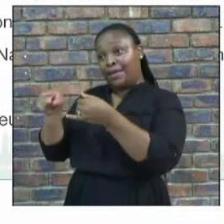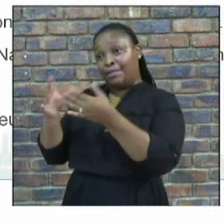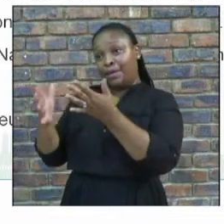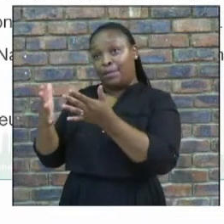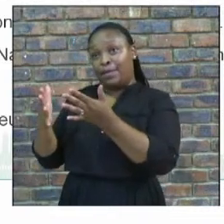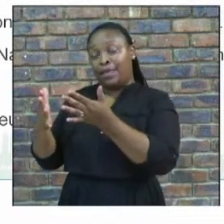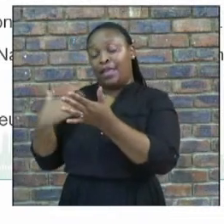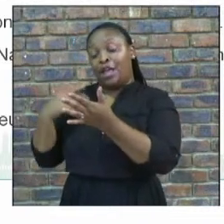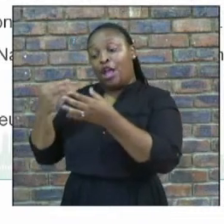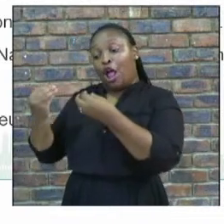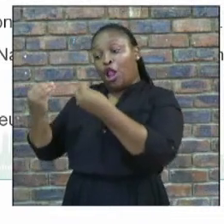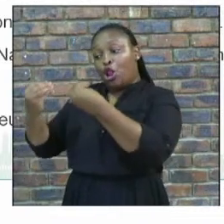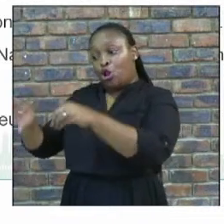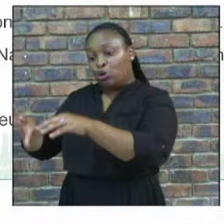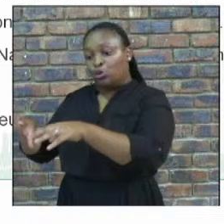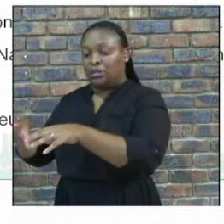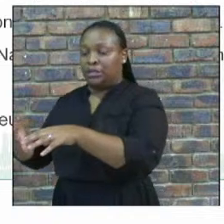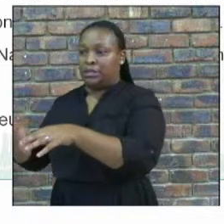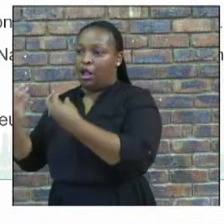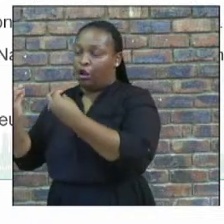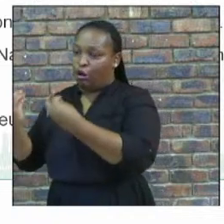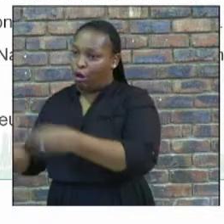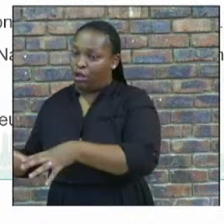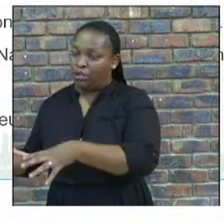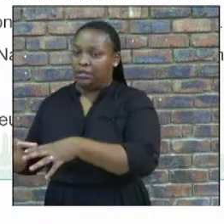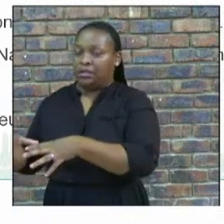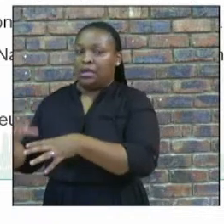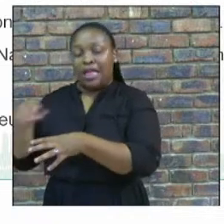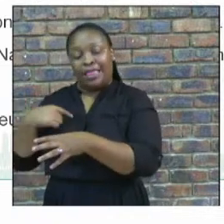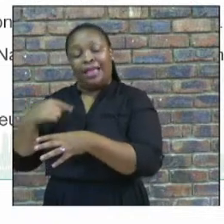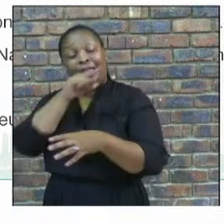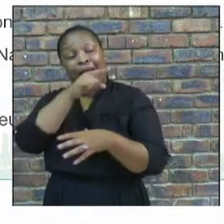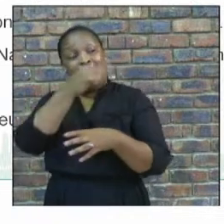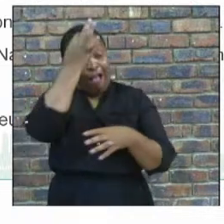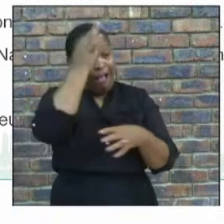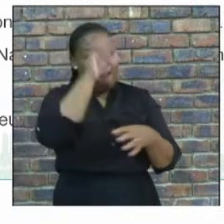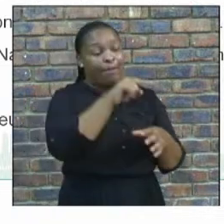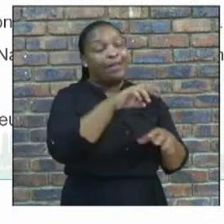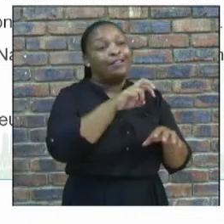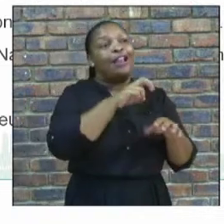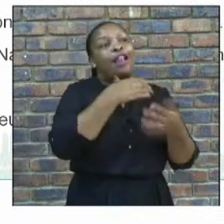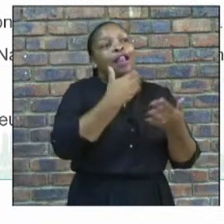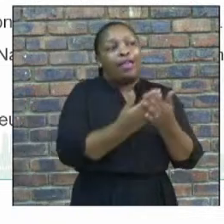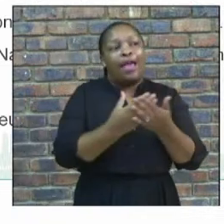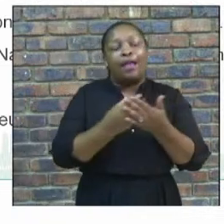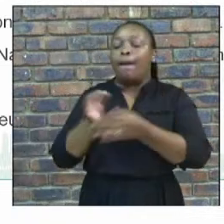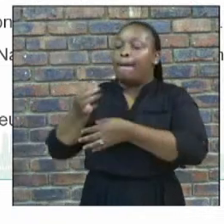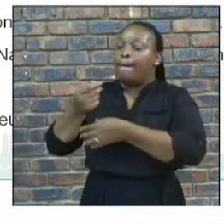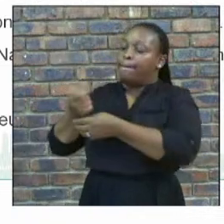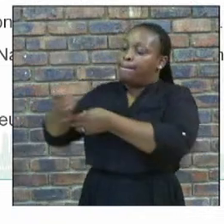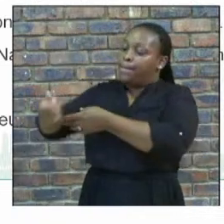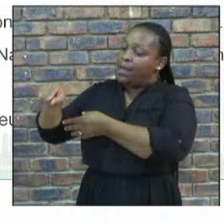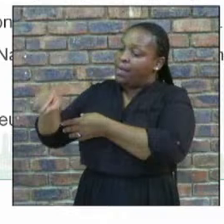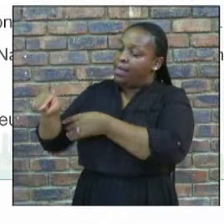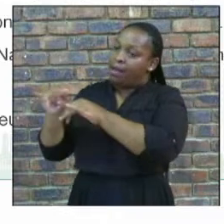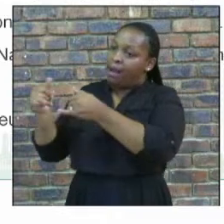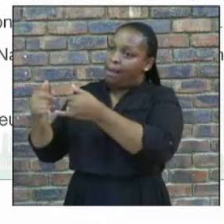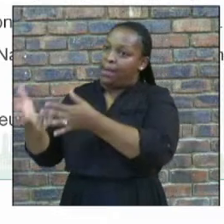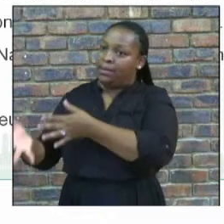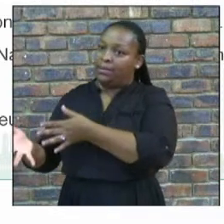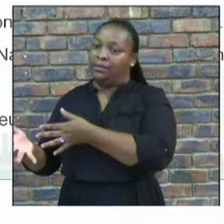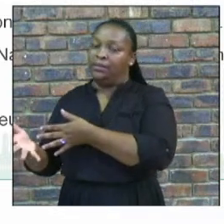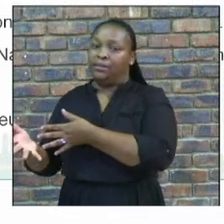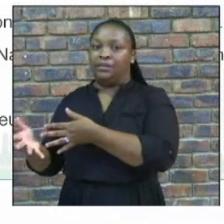and 100% of the state proportion. So the state will be carried for free. When